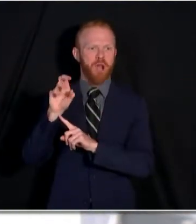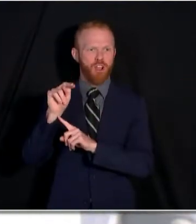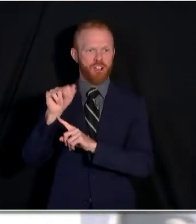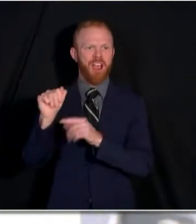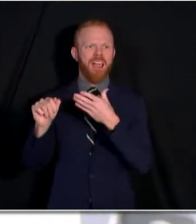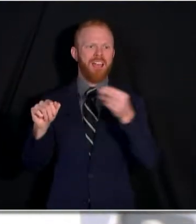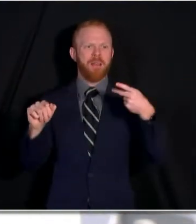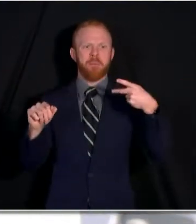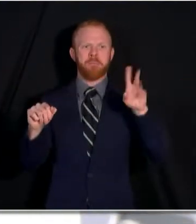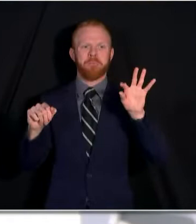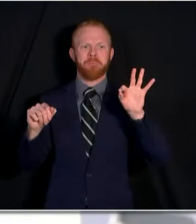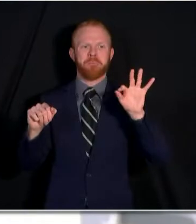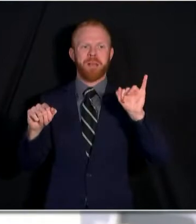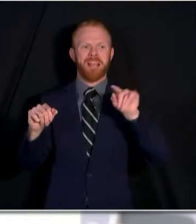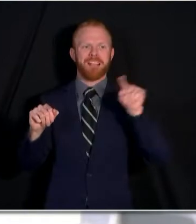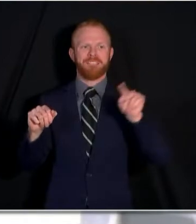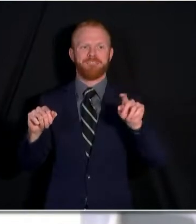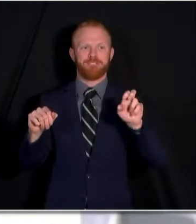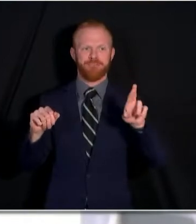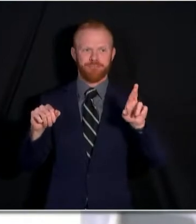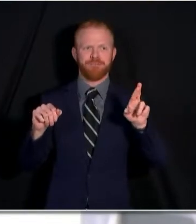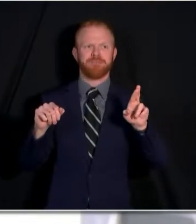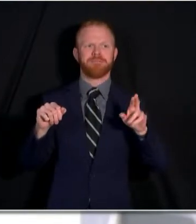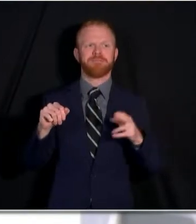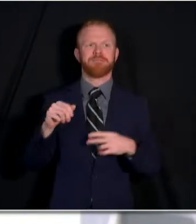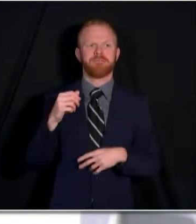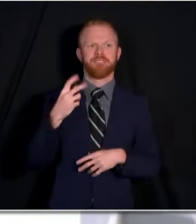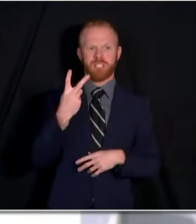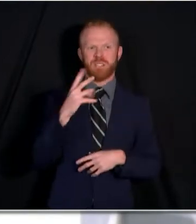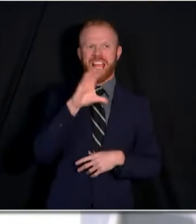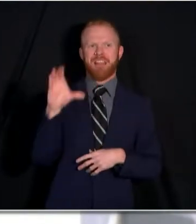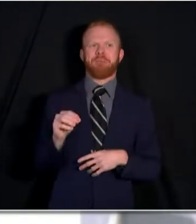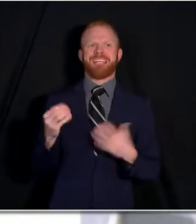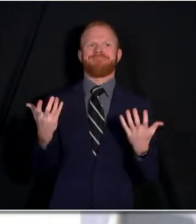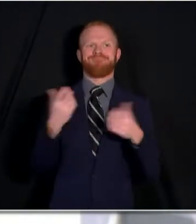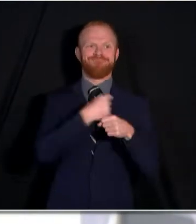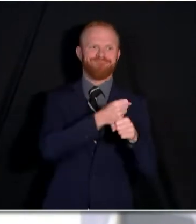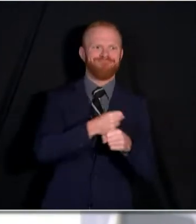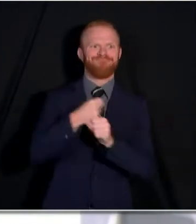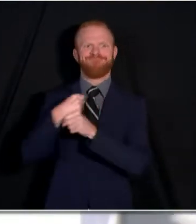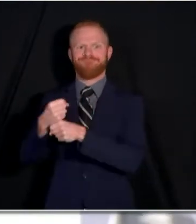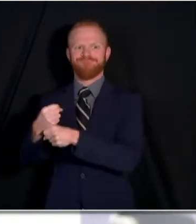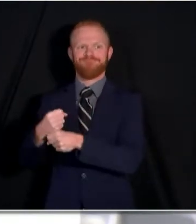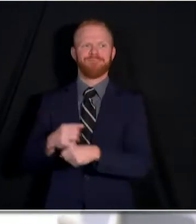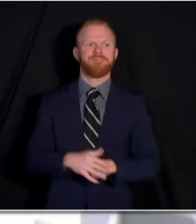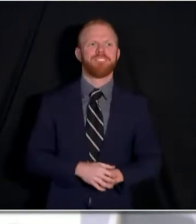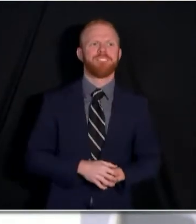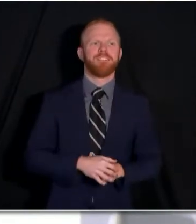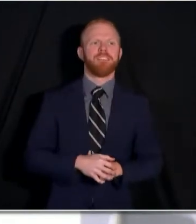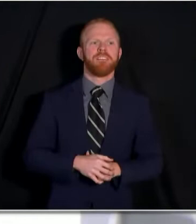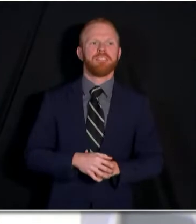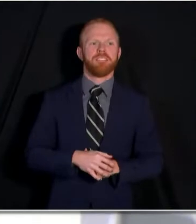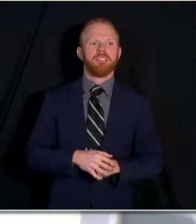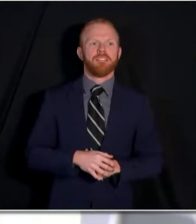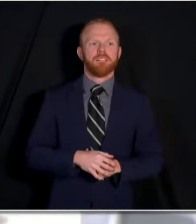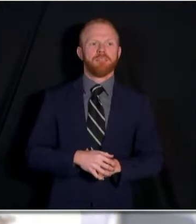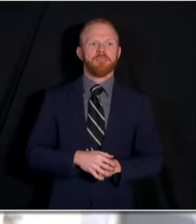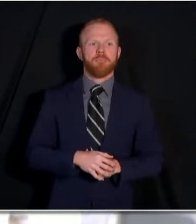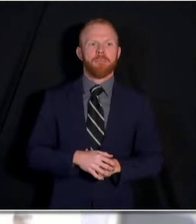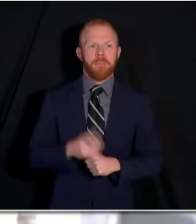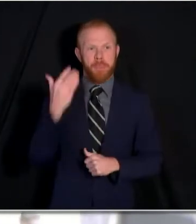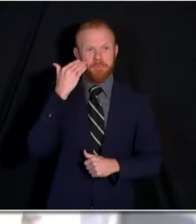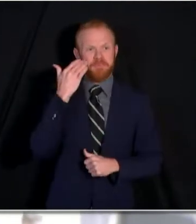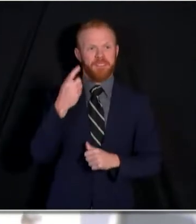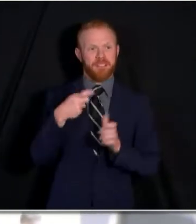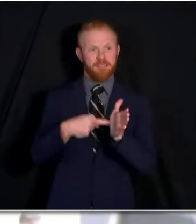get the emergency use authorization at the end of this month. That's a single dose regimen. So you know it's 21 days for the vaccine